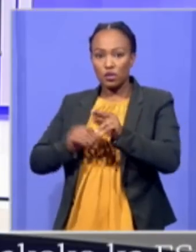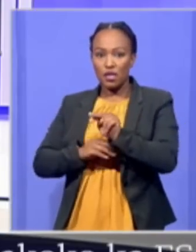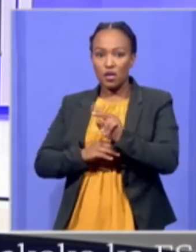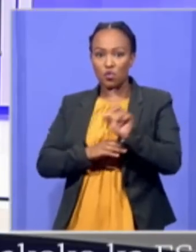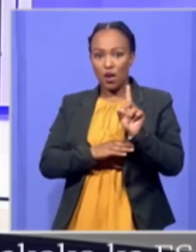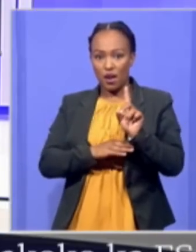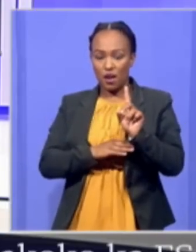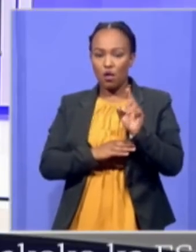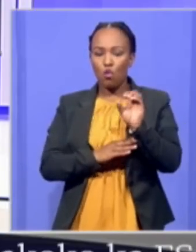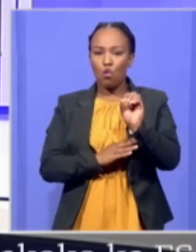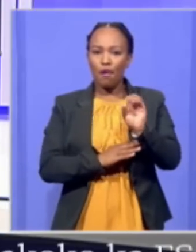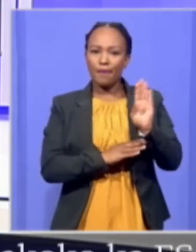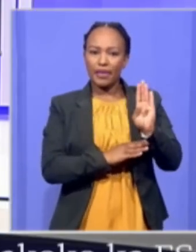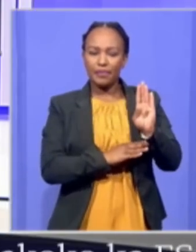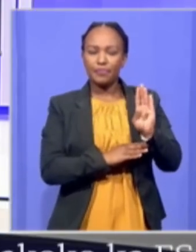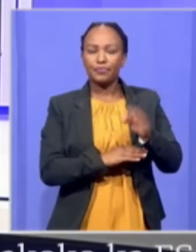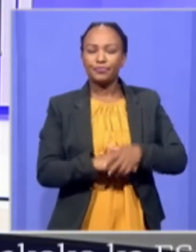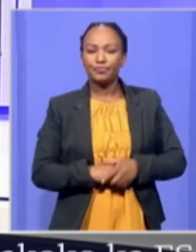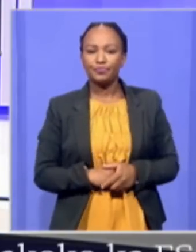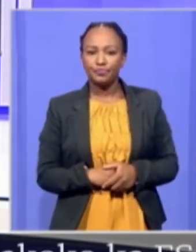N1 ka ntlenyana ga Bloemfontein.